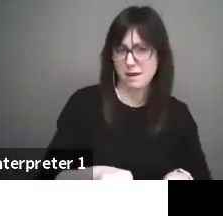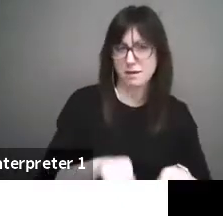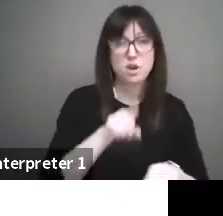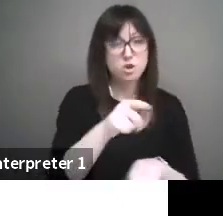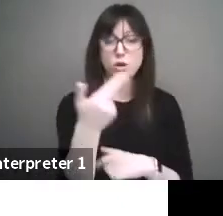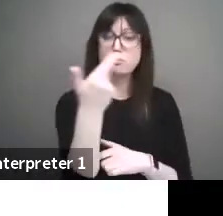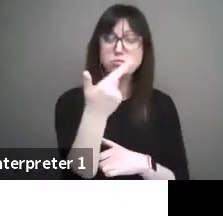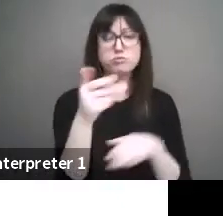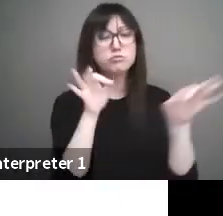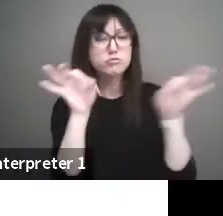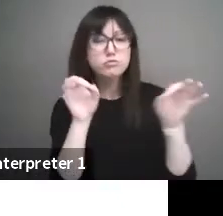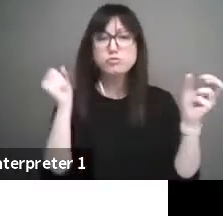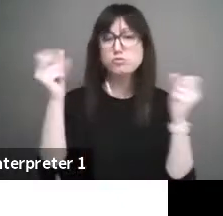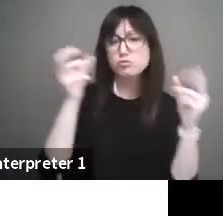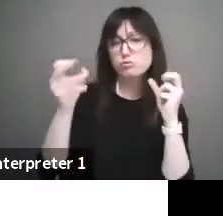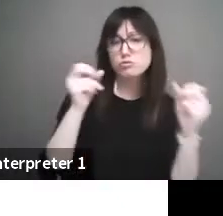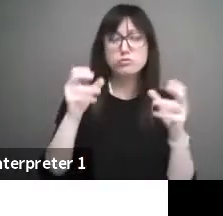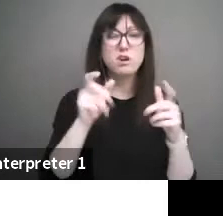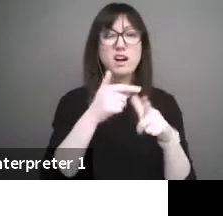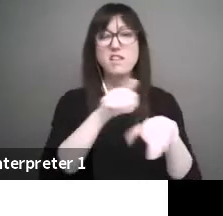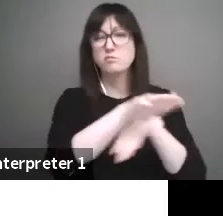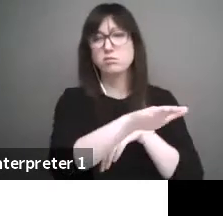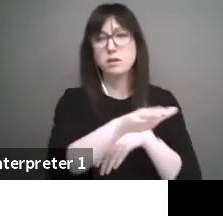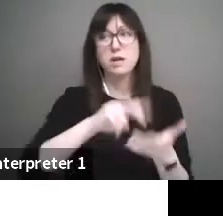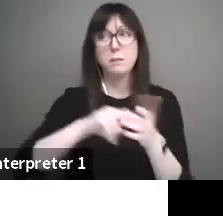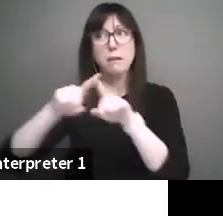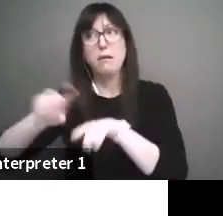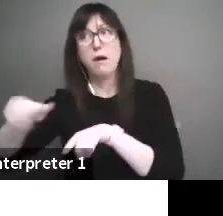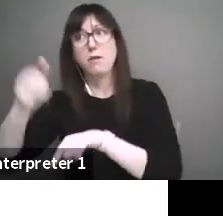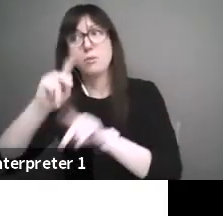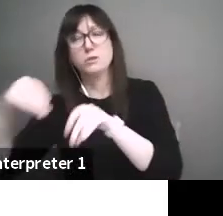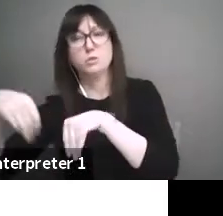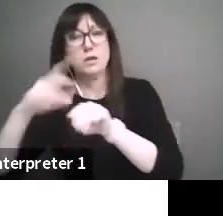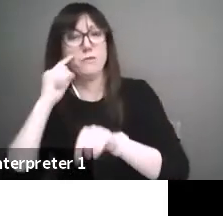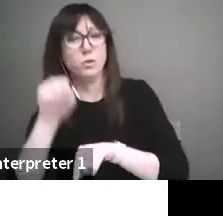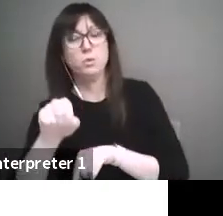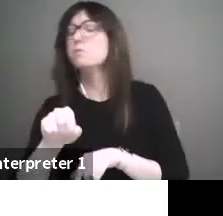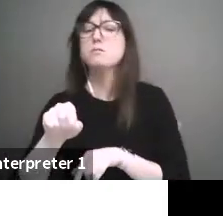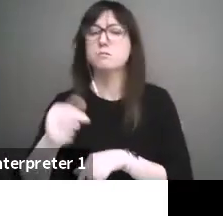explaining everything they need to know instead of relying on someone else to sell for you.